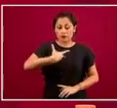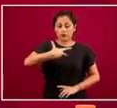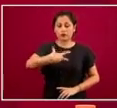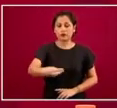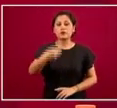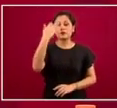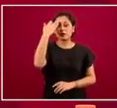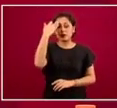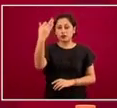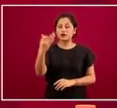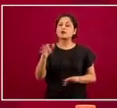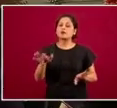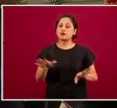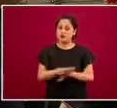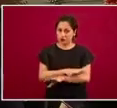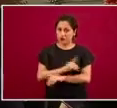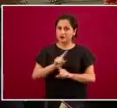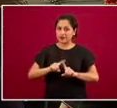have a contagion period.